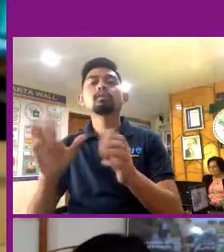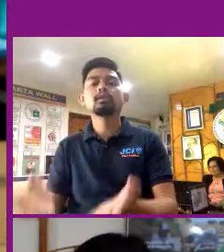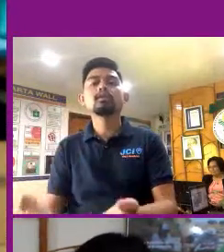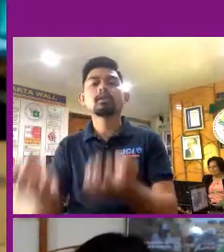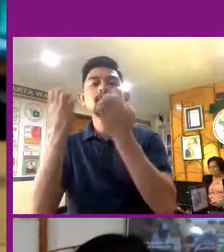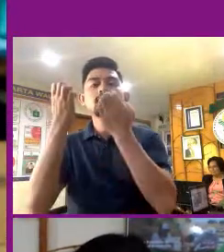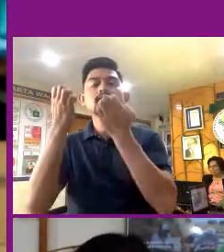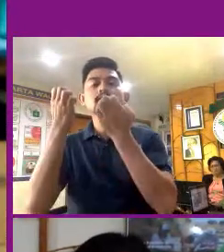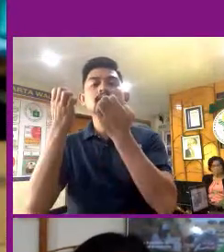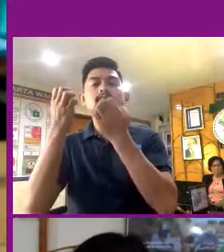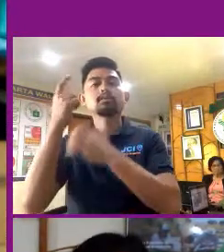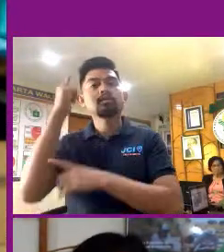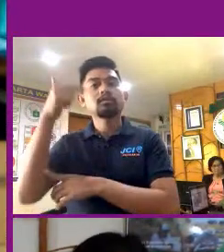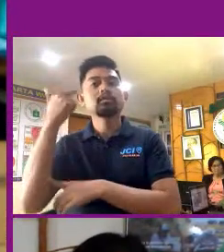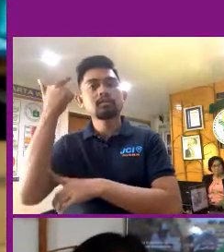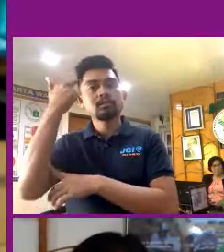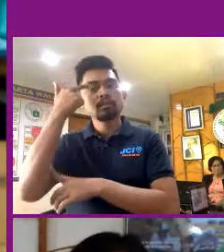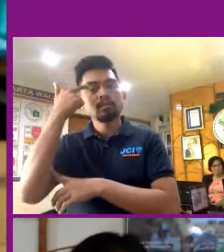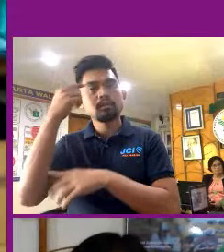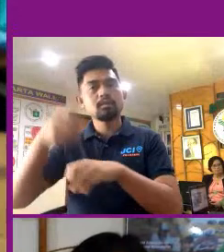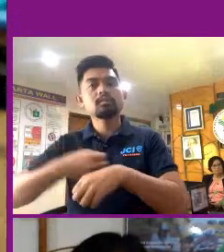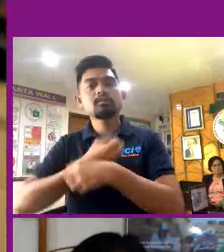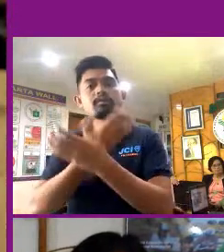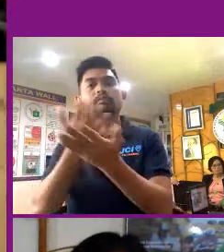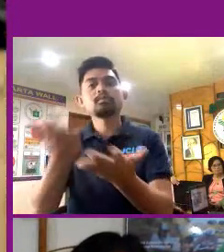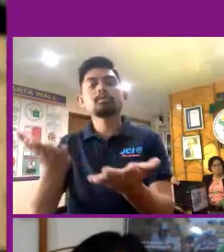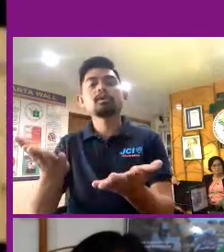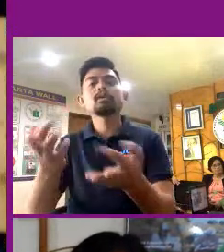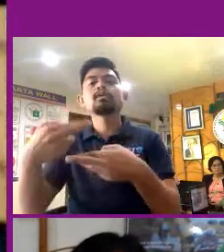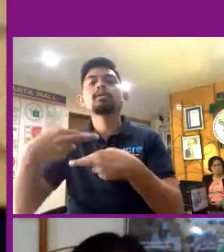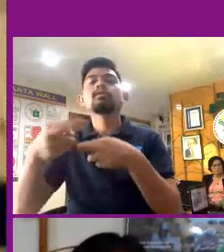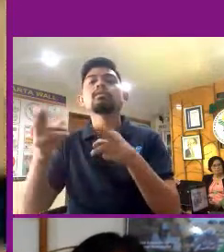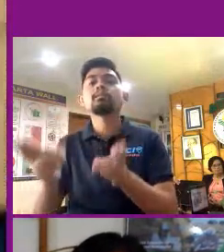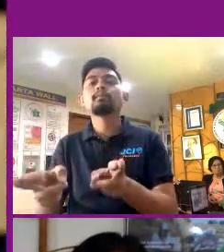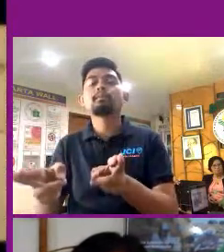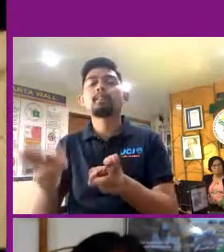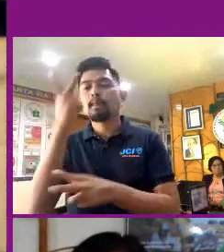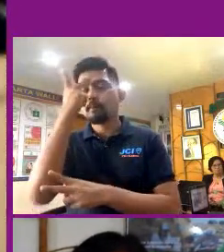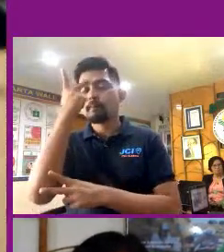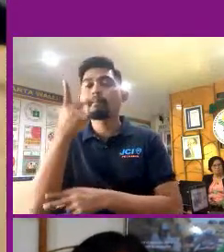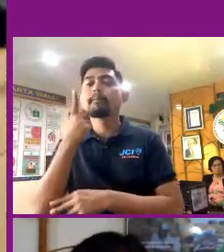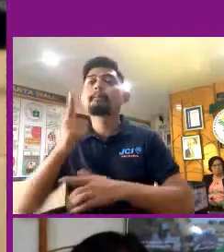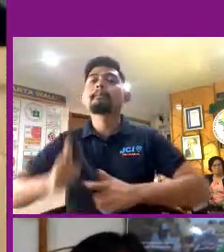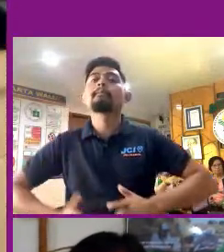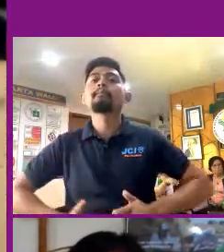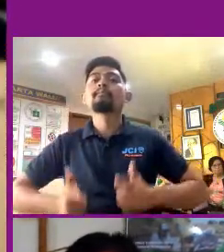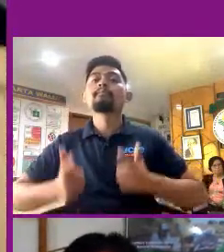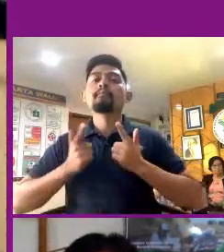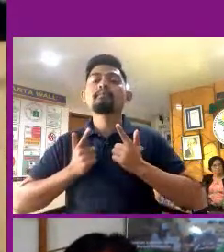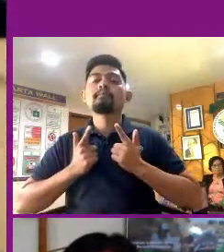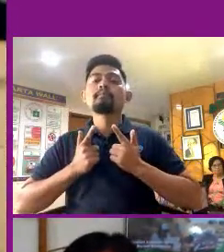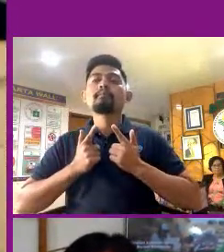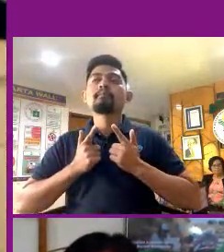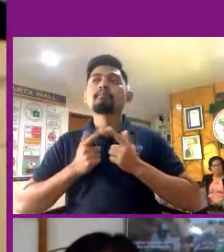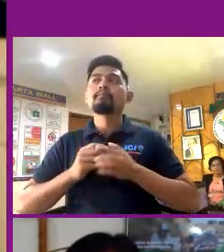the government should encourage and provide venues for parents to pursue lifelong learnings or